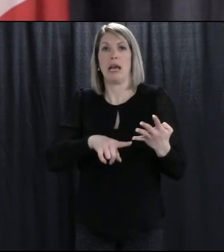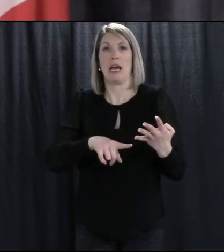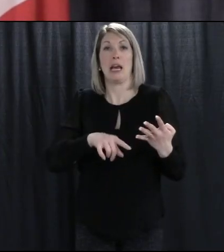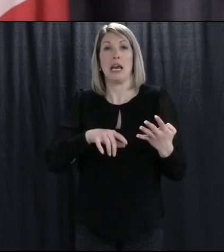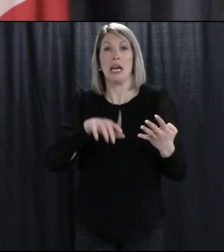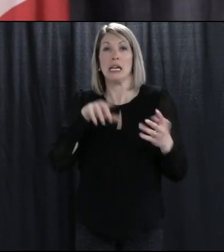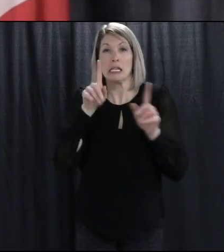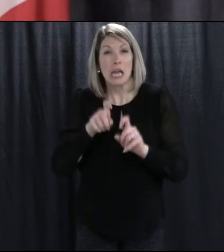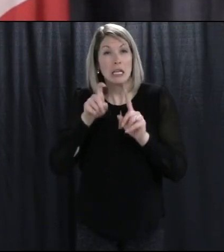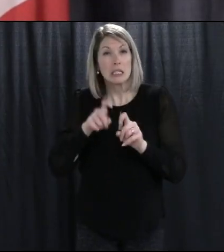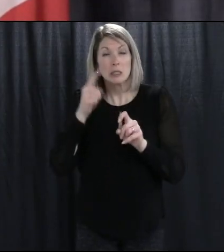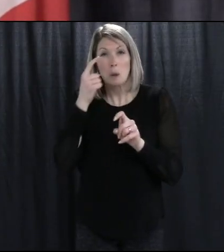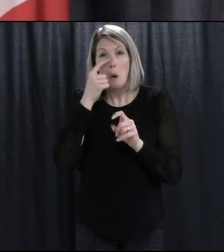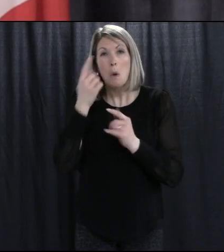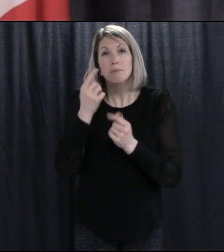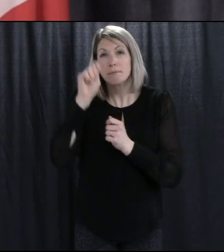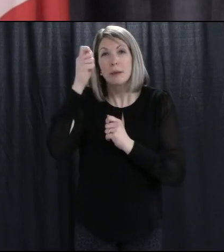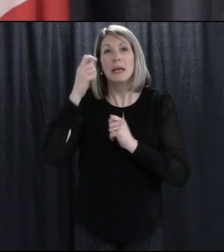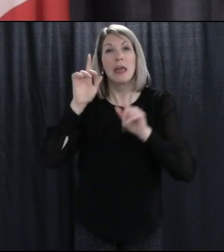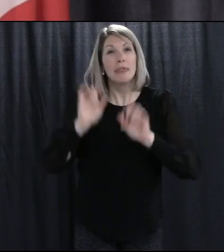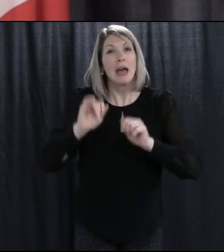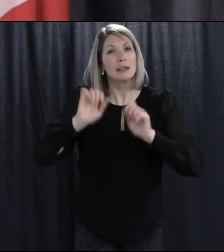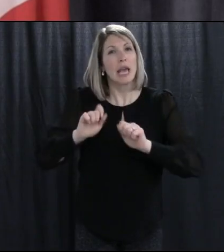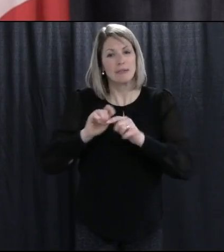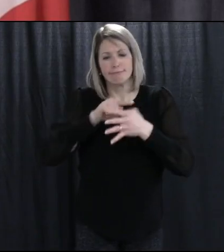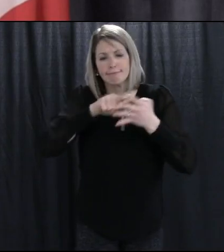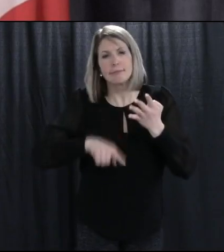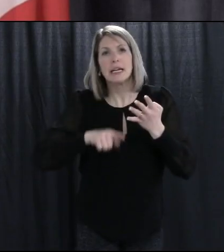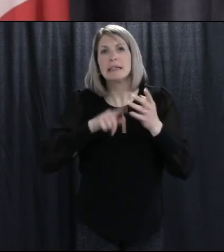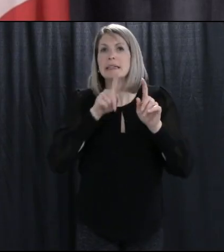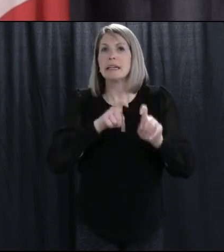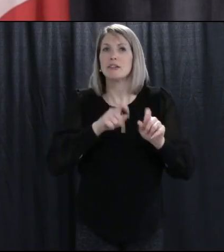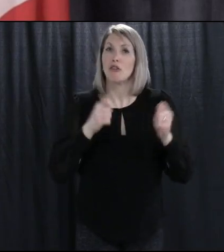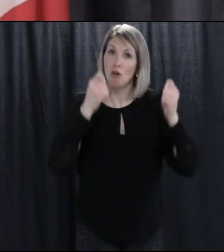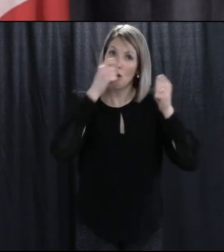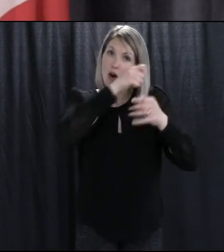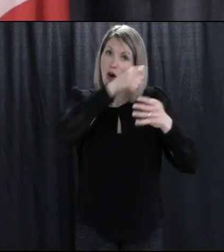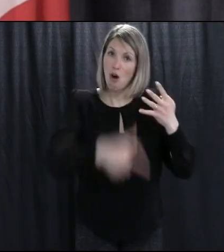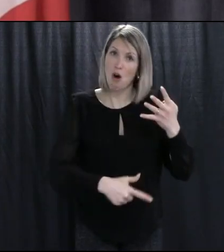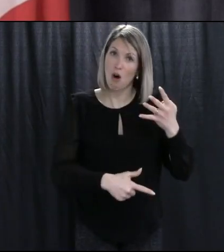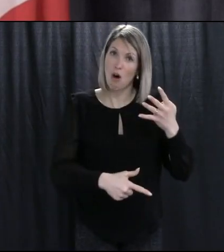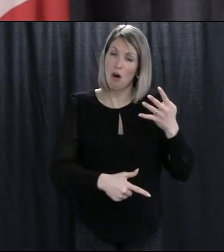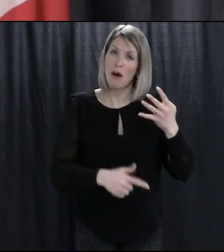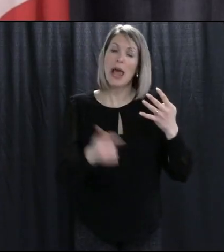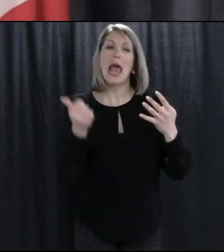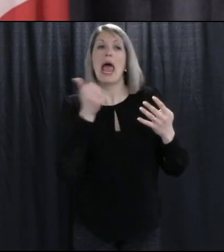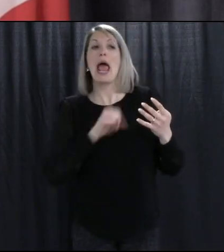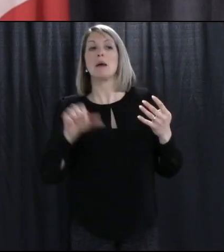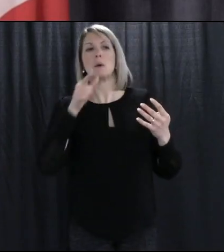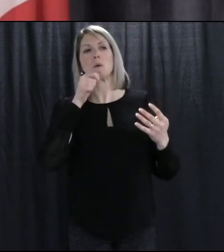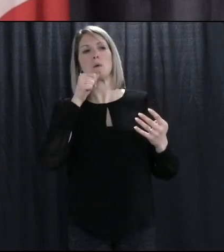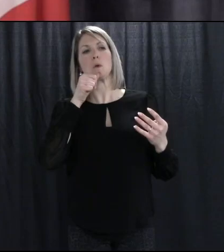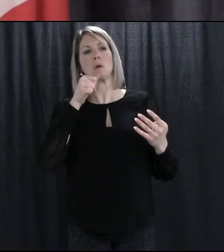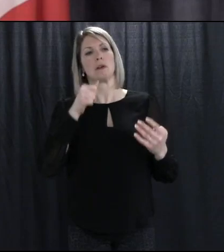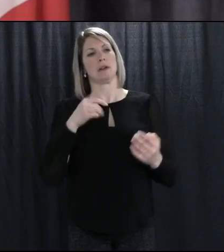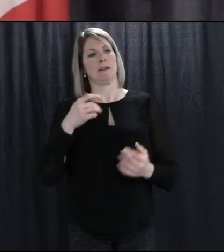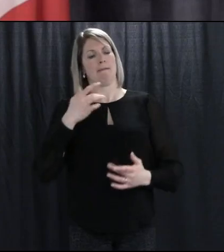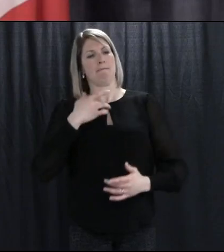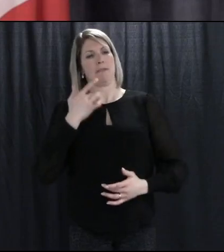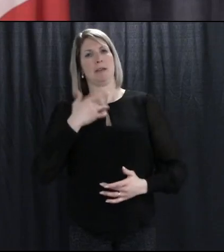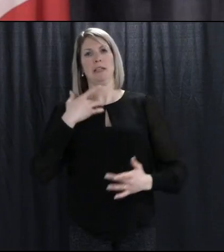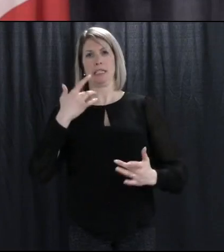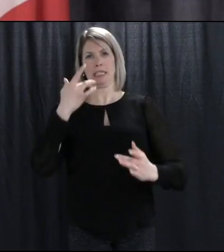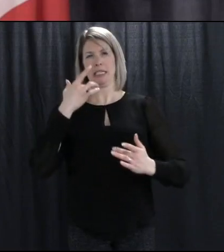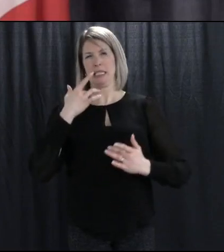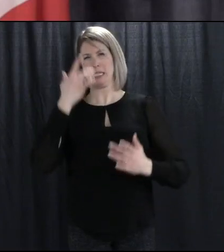done on that swab. So everybody who presents with an influenza-like illness who gets a swab done,